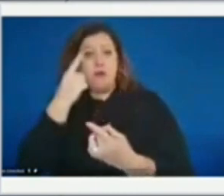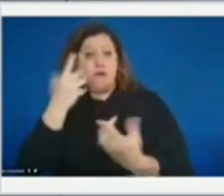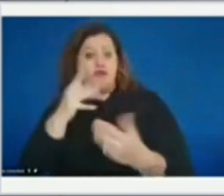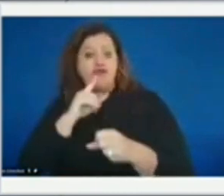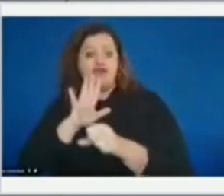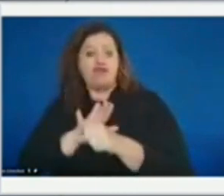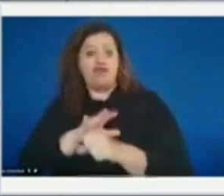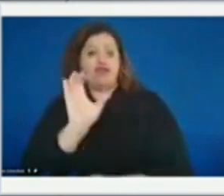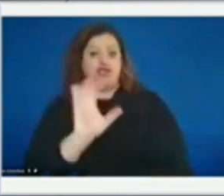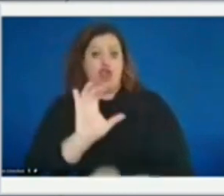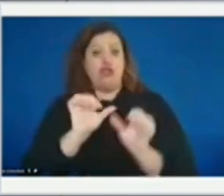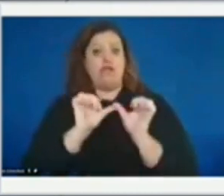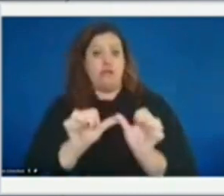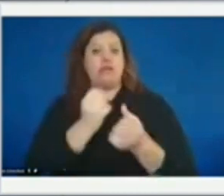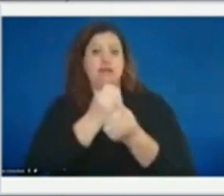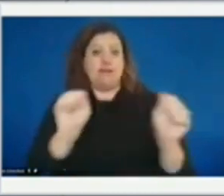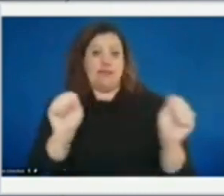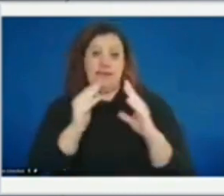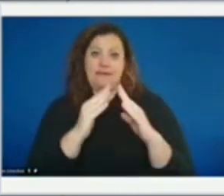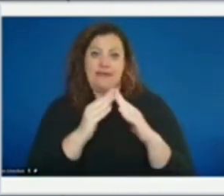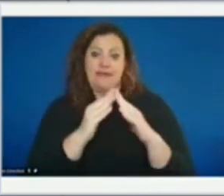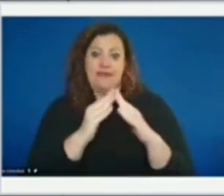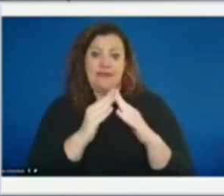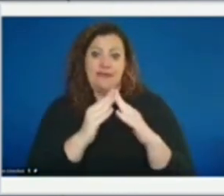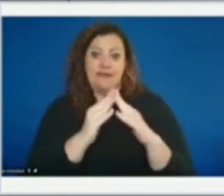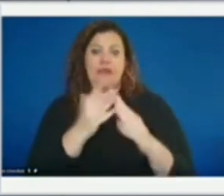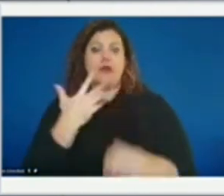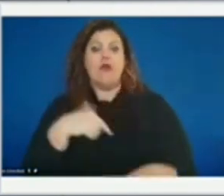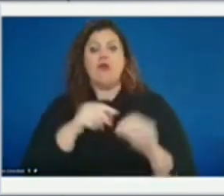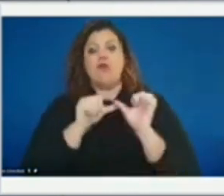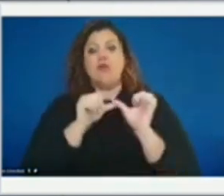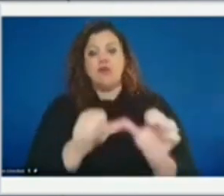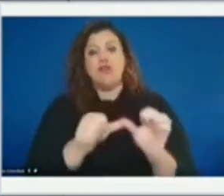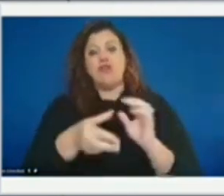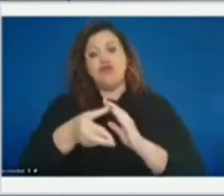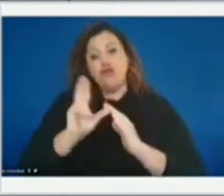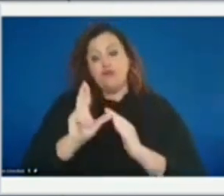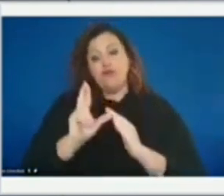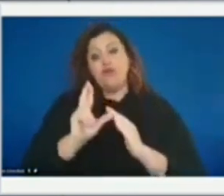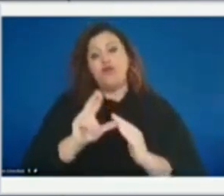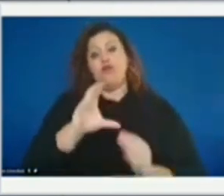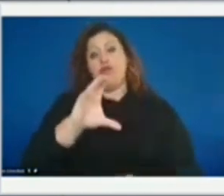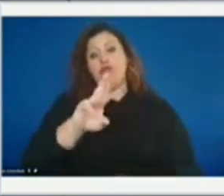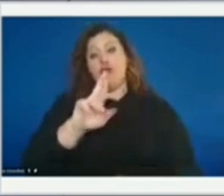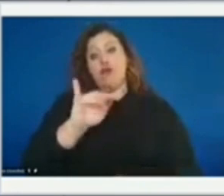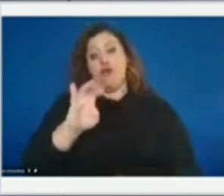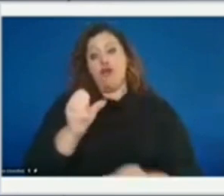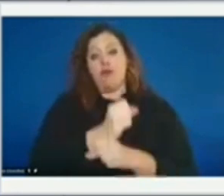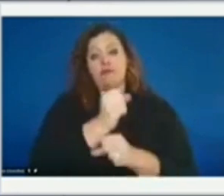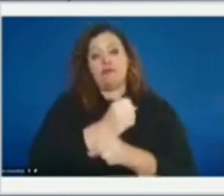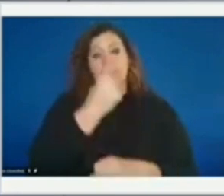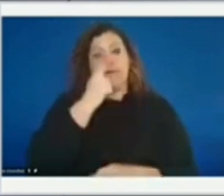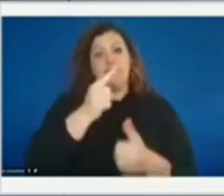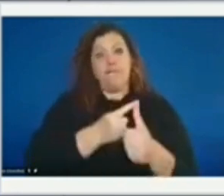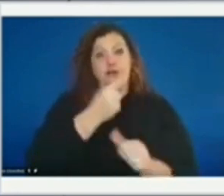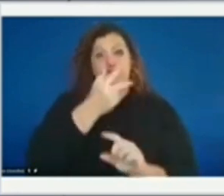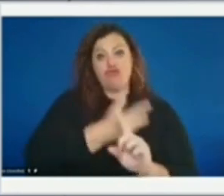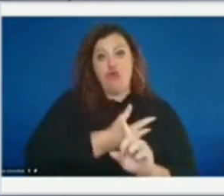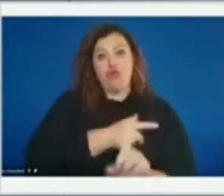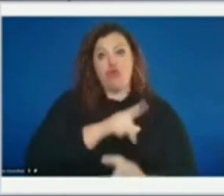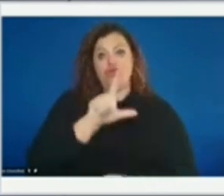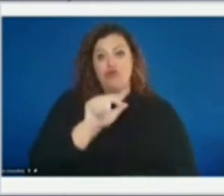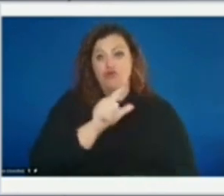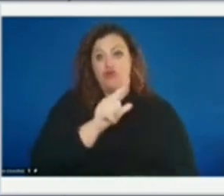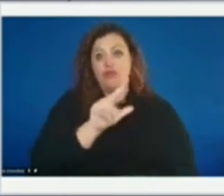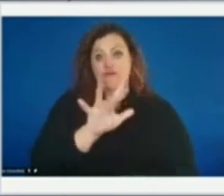remains a safe city. As we continue to review the crime statistics for the first quarter of 2025, we want